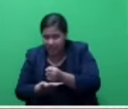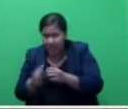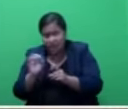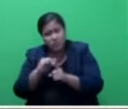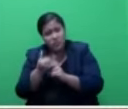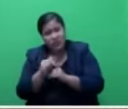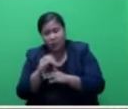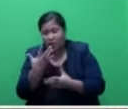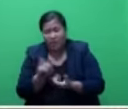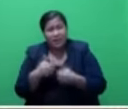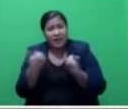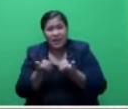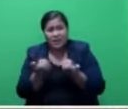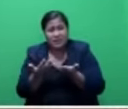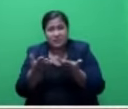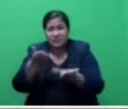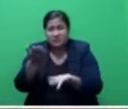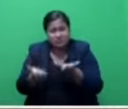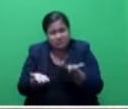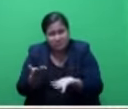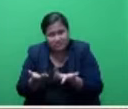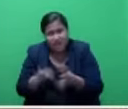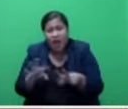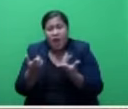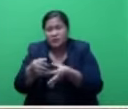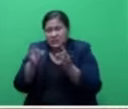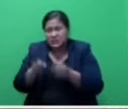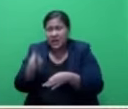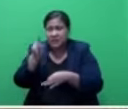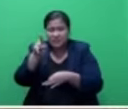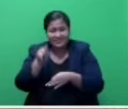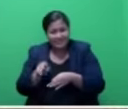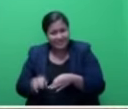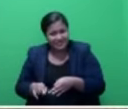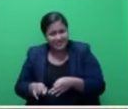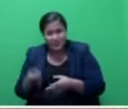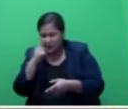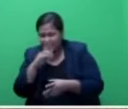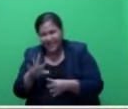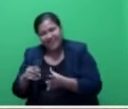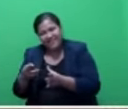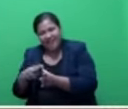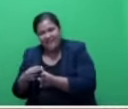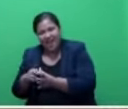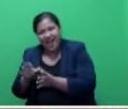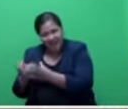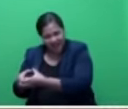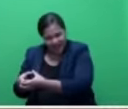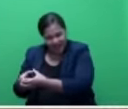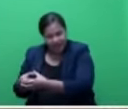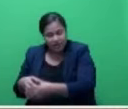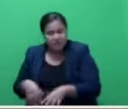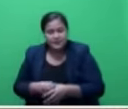of inconsistencies in the verdicts, for want of a better word, by the assessors. So in some cases, we've recently seen that